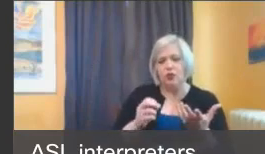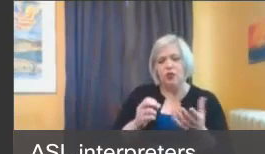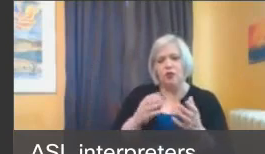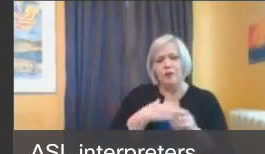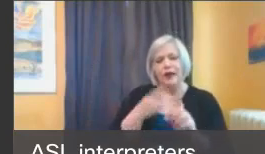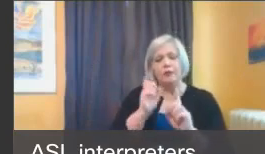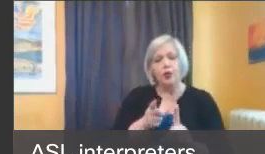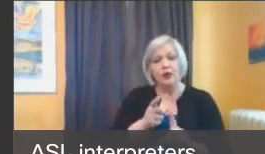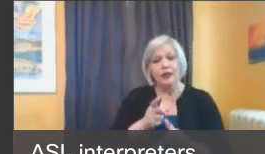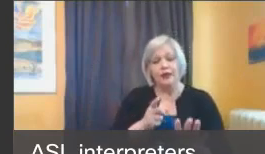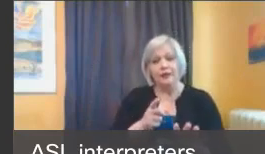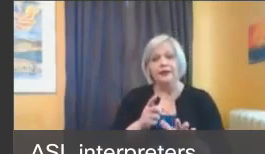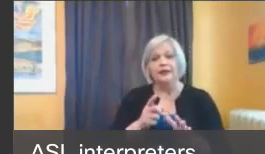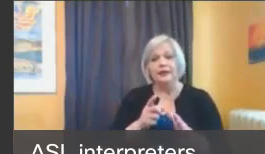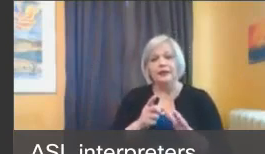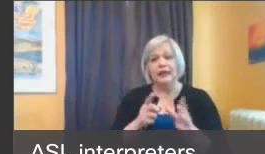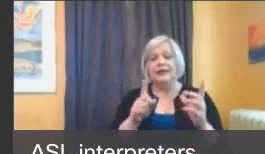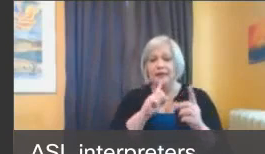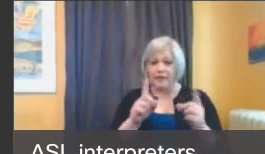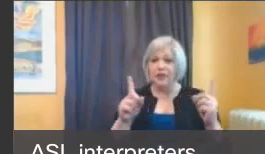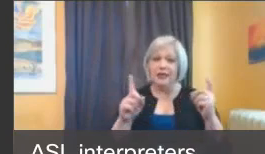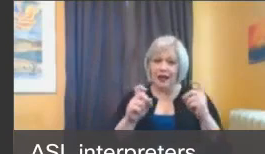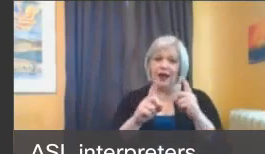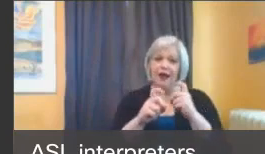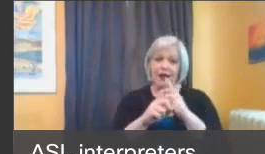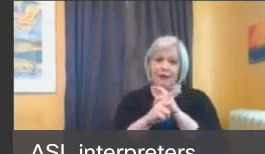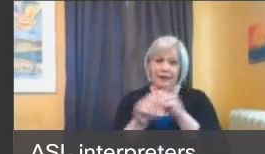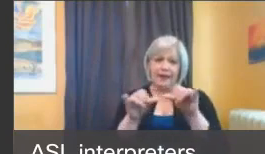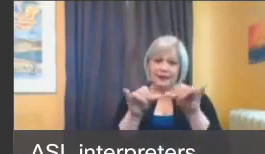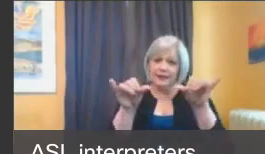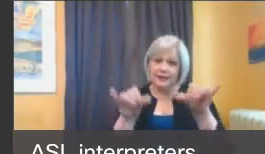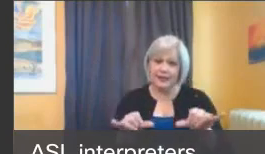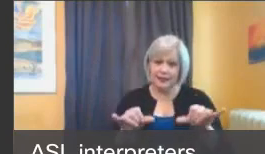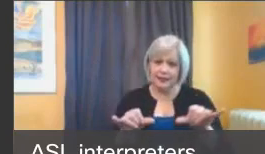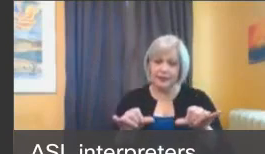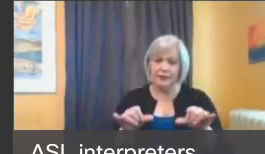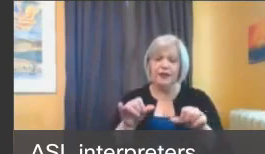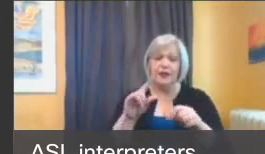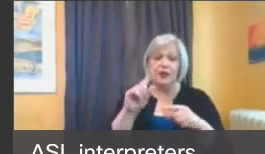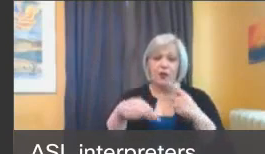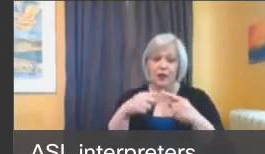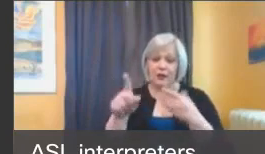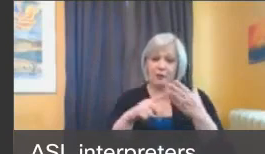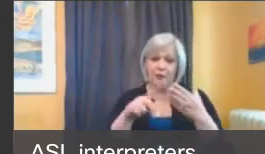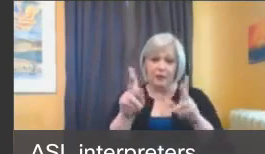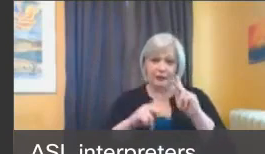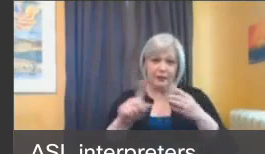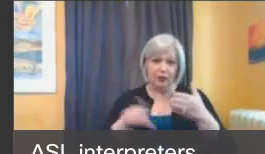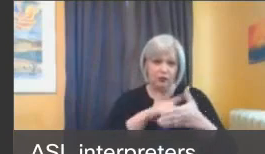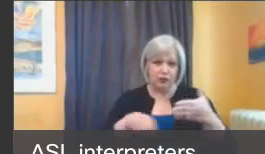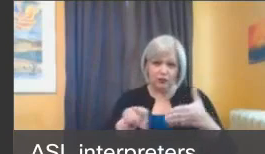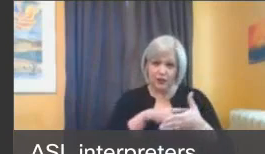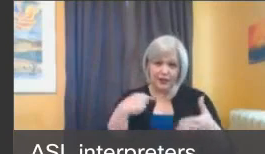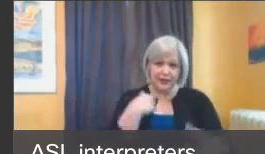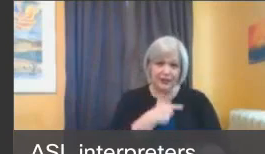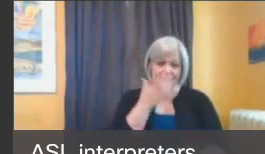to make here is that it's a complicated system. And the criticism we face is that the system gets